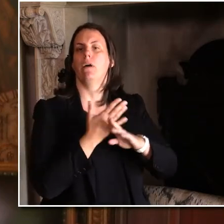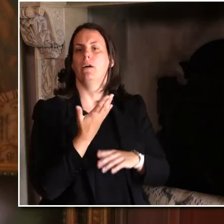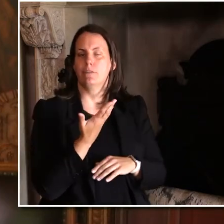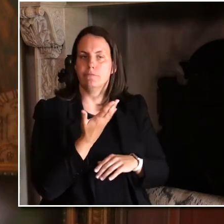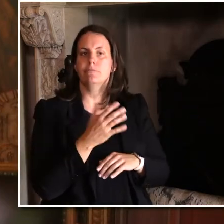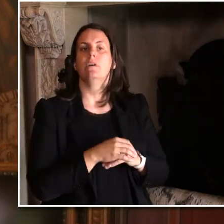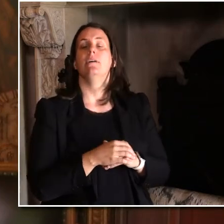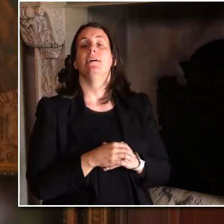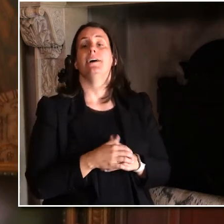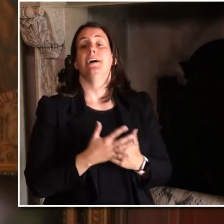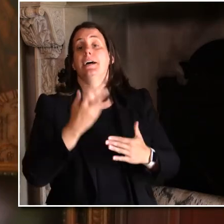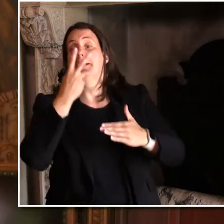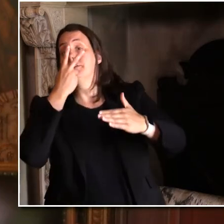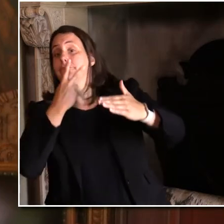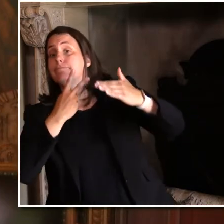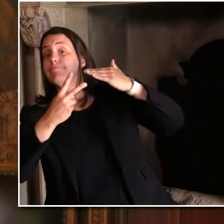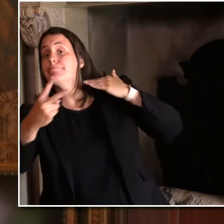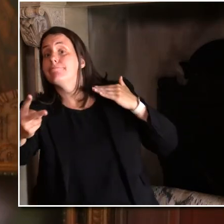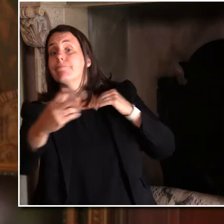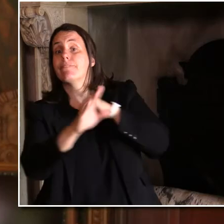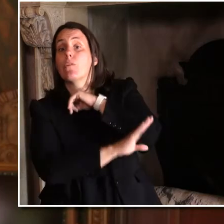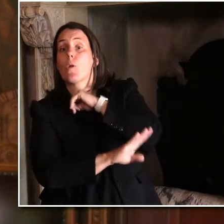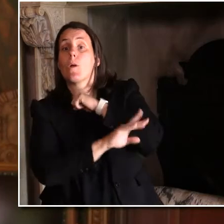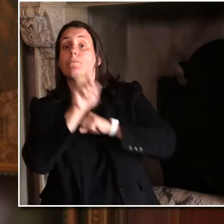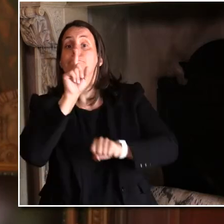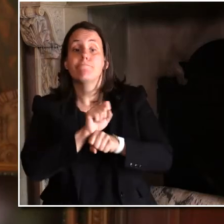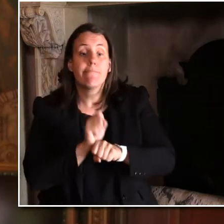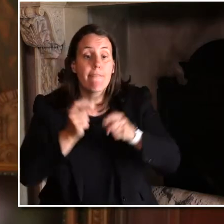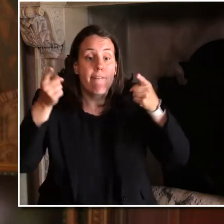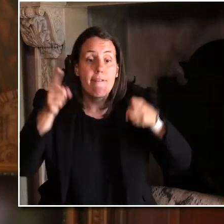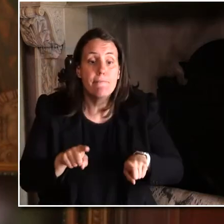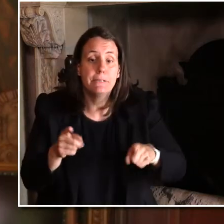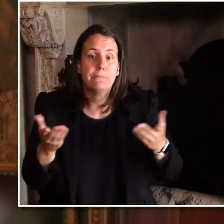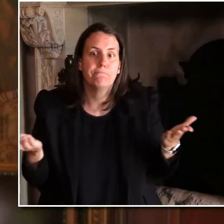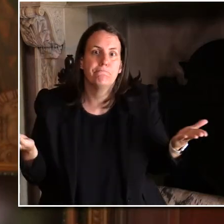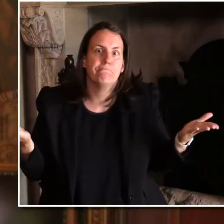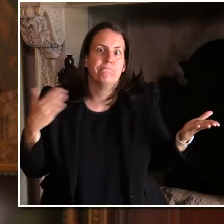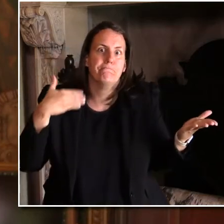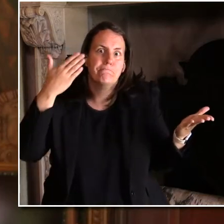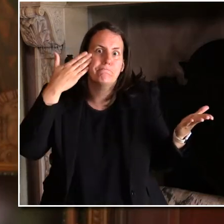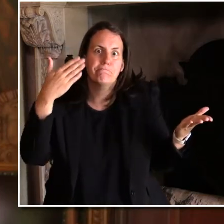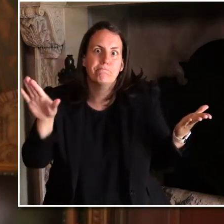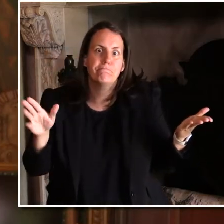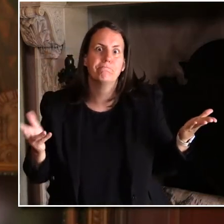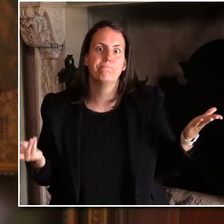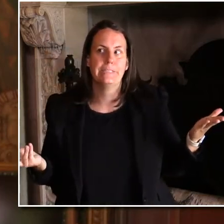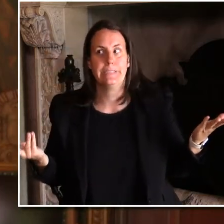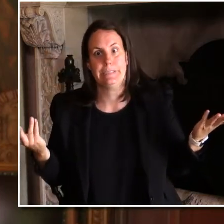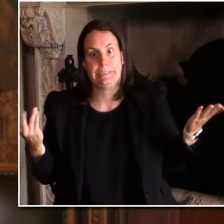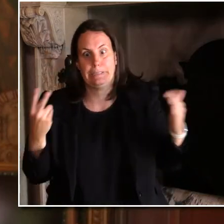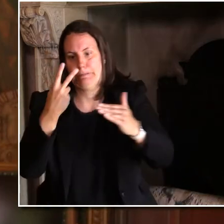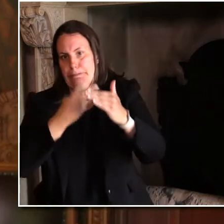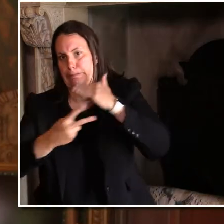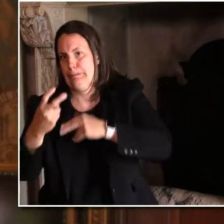manner. We're at the state level and the county level supporting all